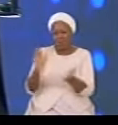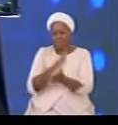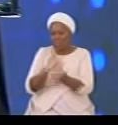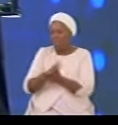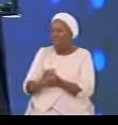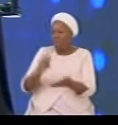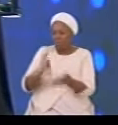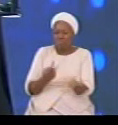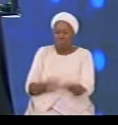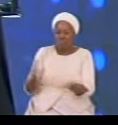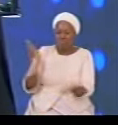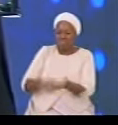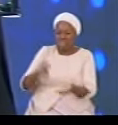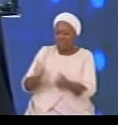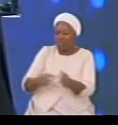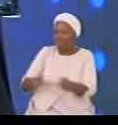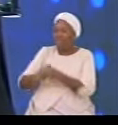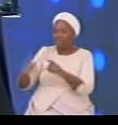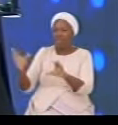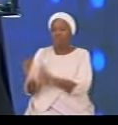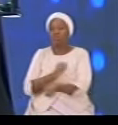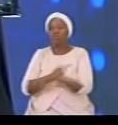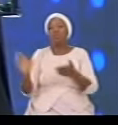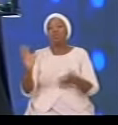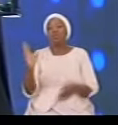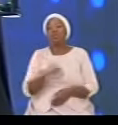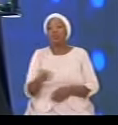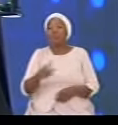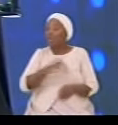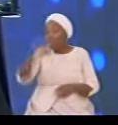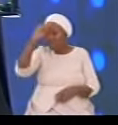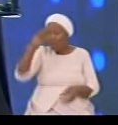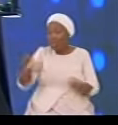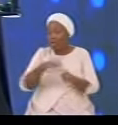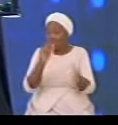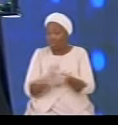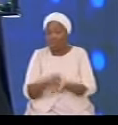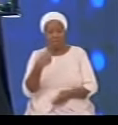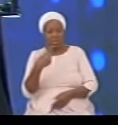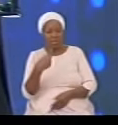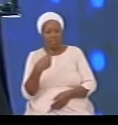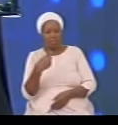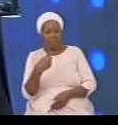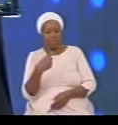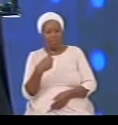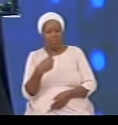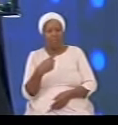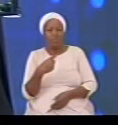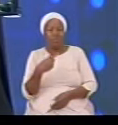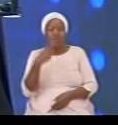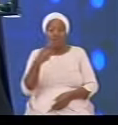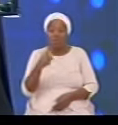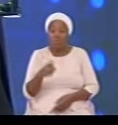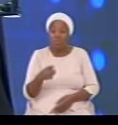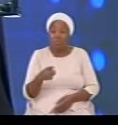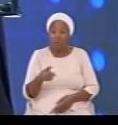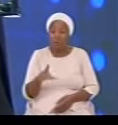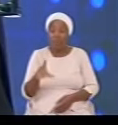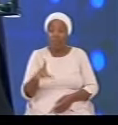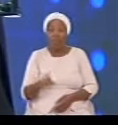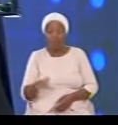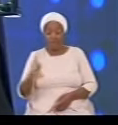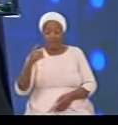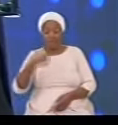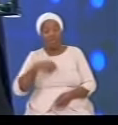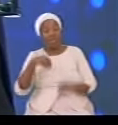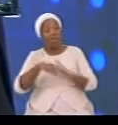of them. A man like that said, you find me in church, you find